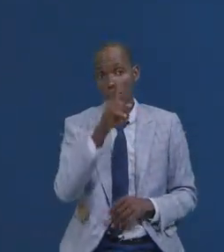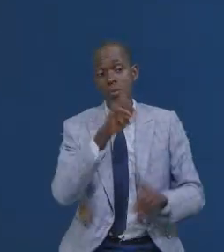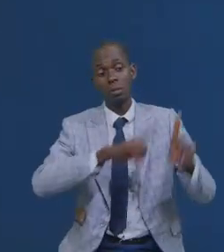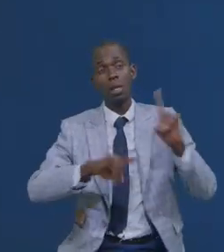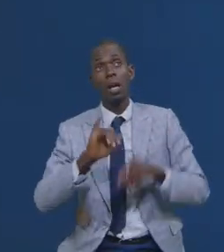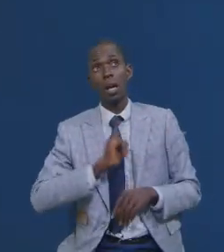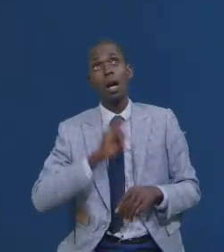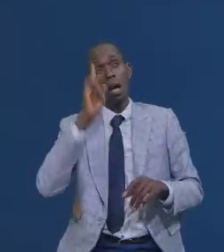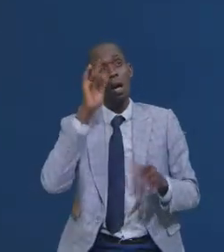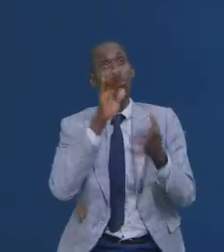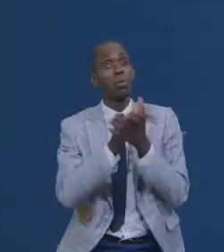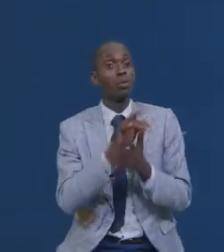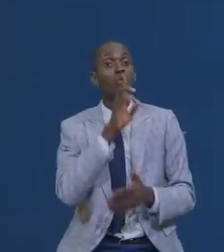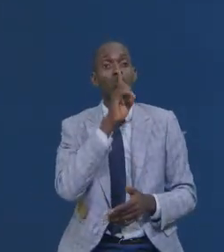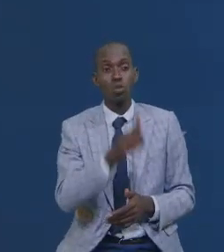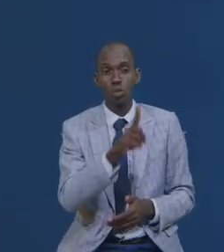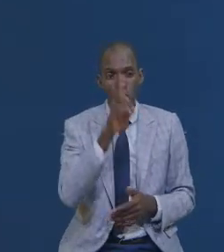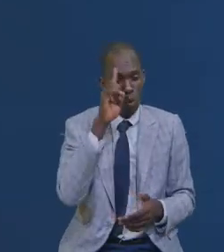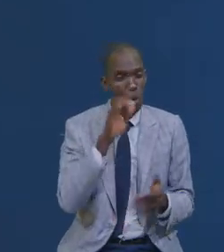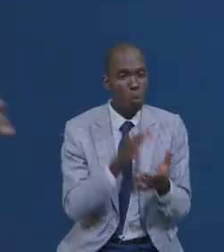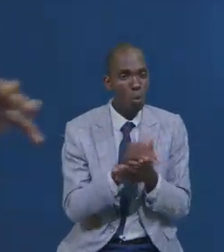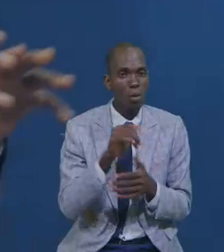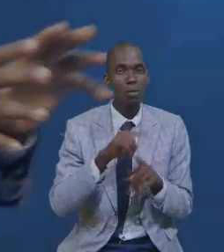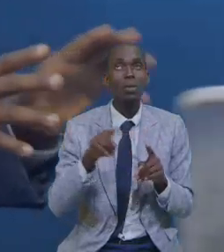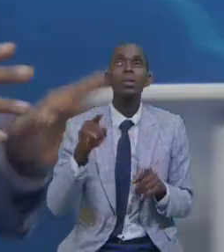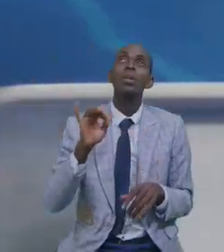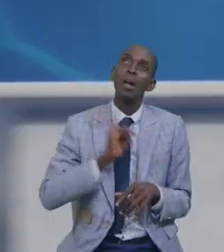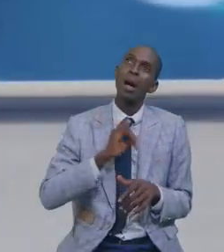help thou my unbelief.